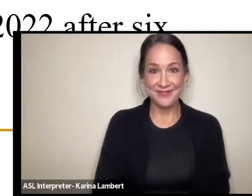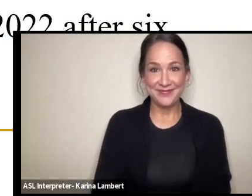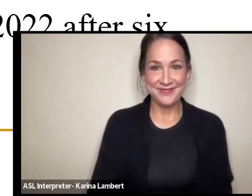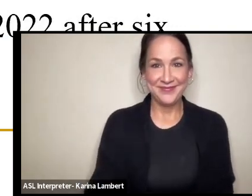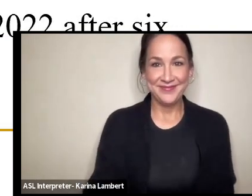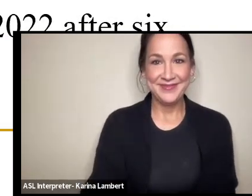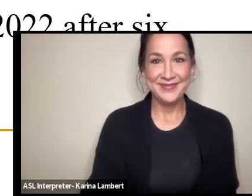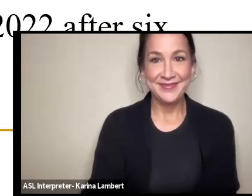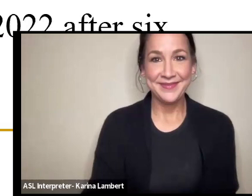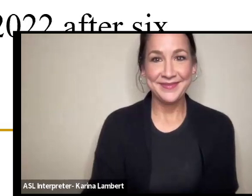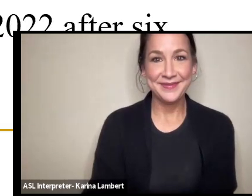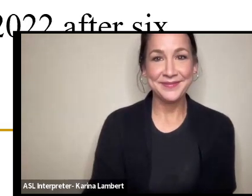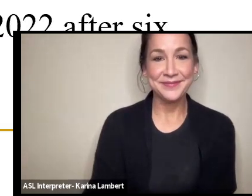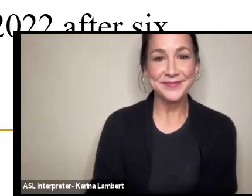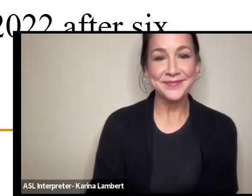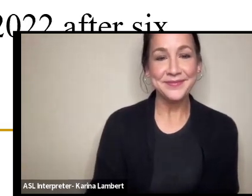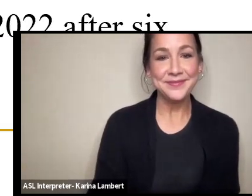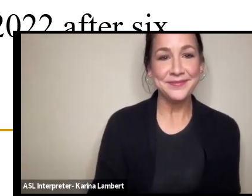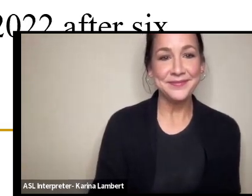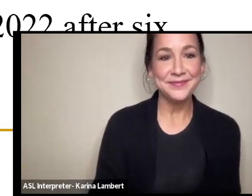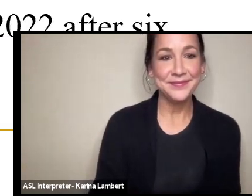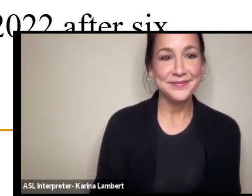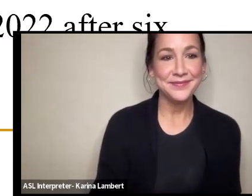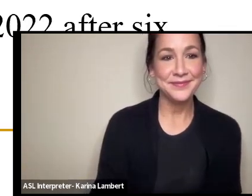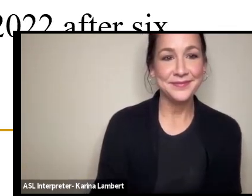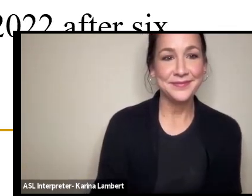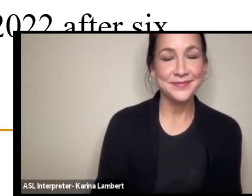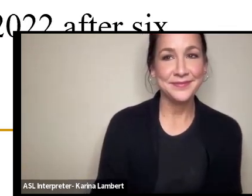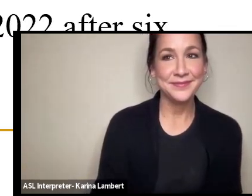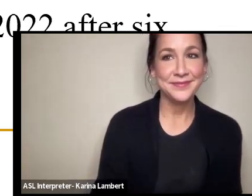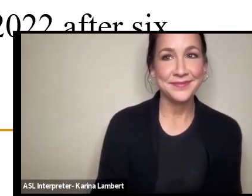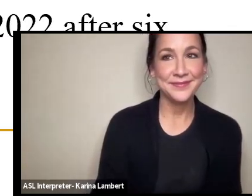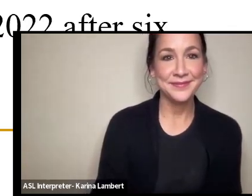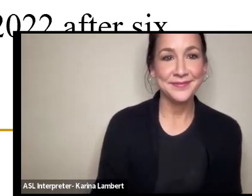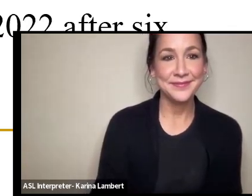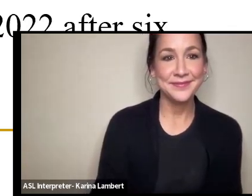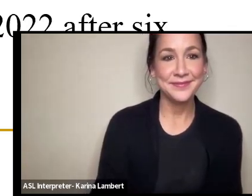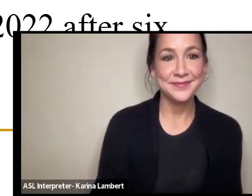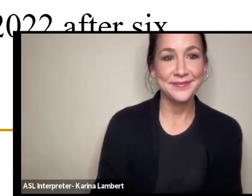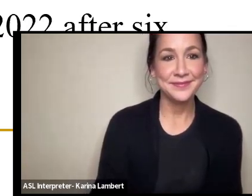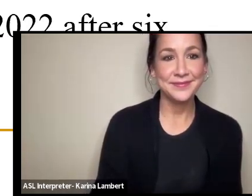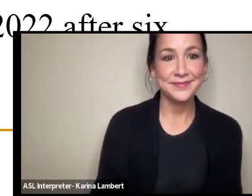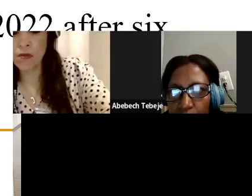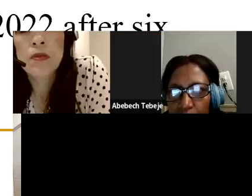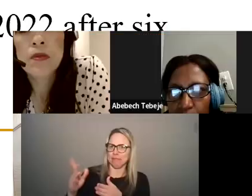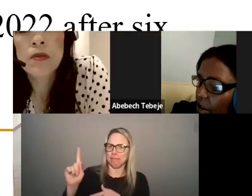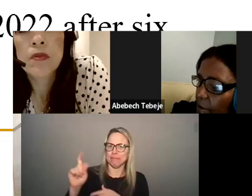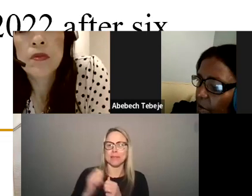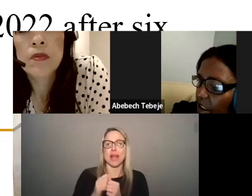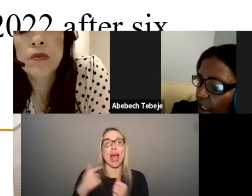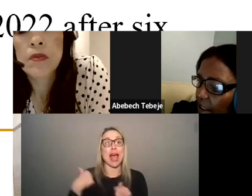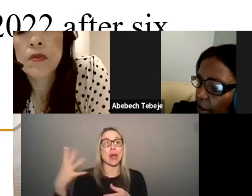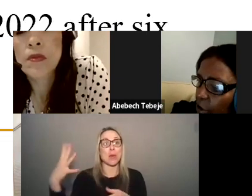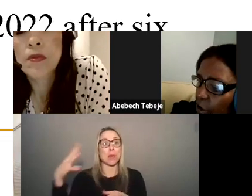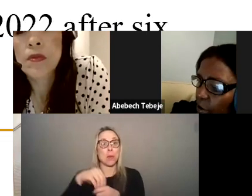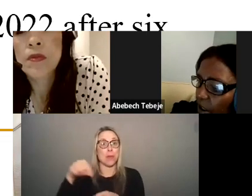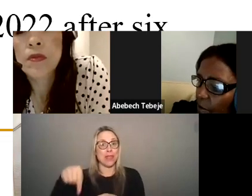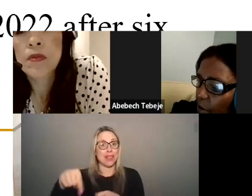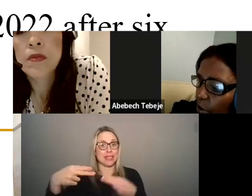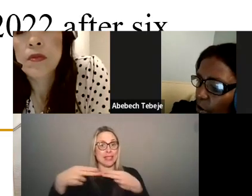Okay, so why plan with an experienced professional? I include this slide